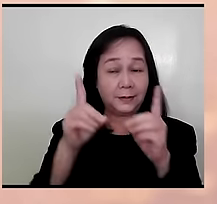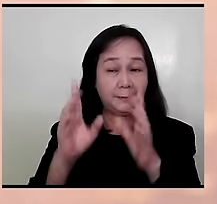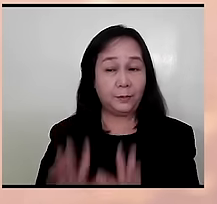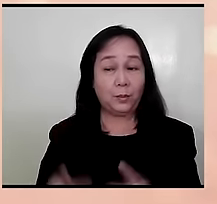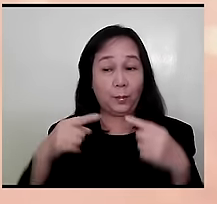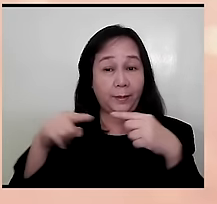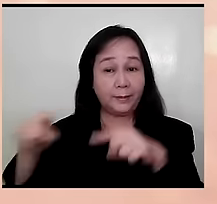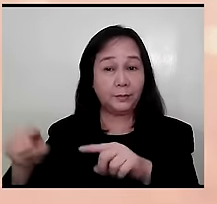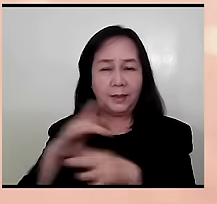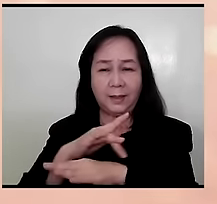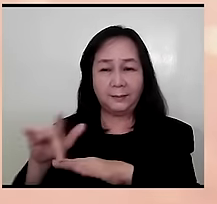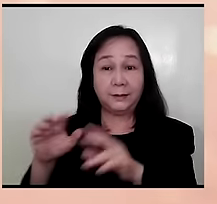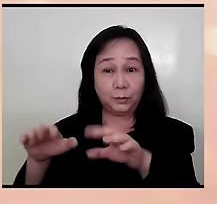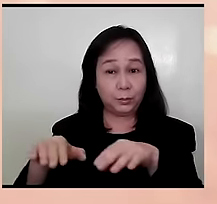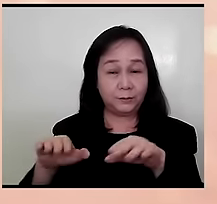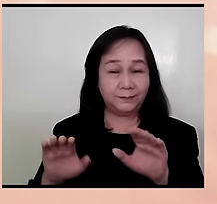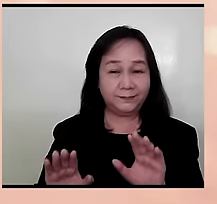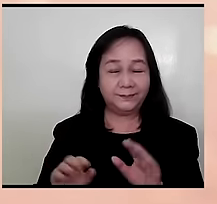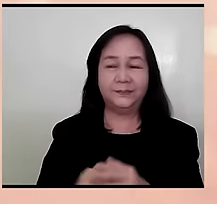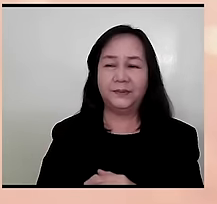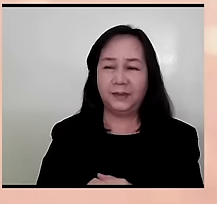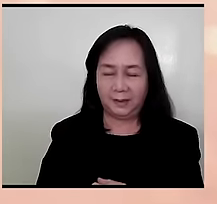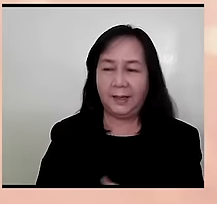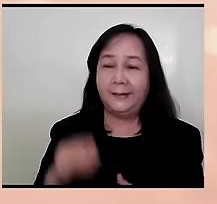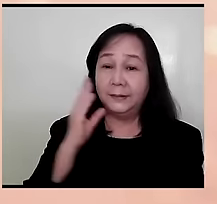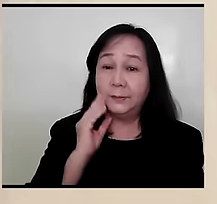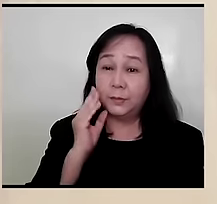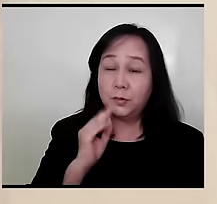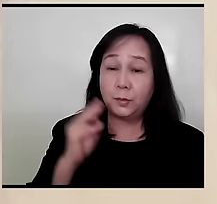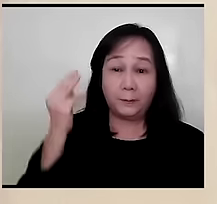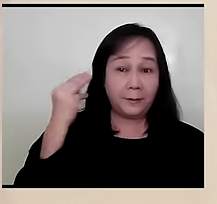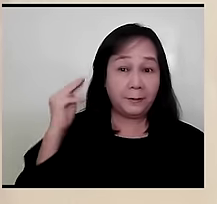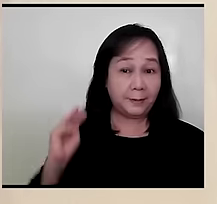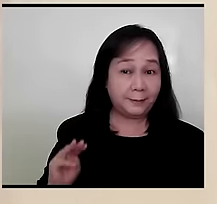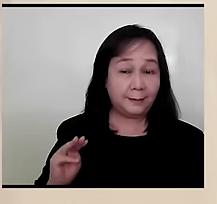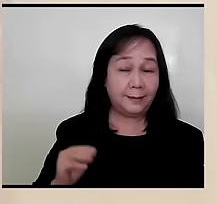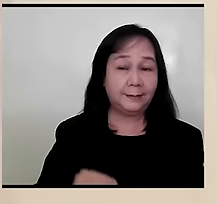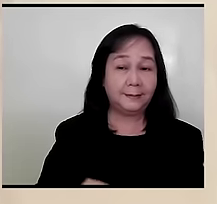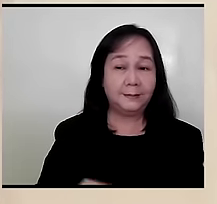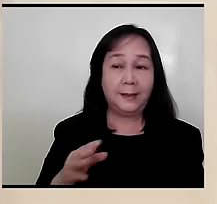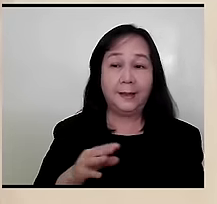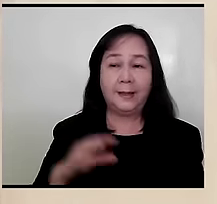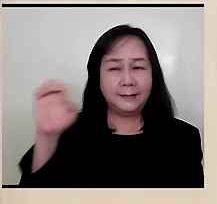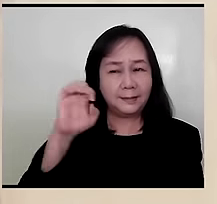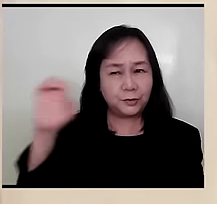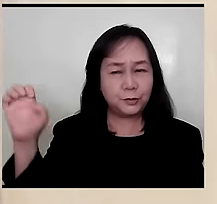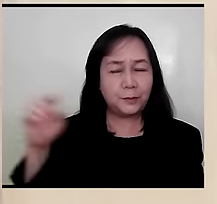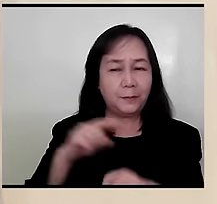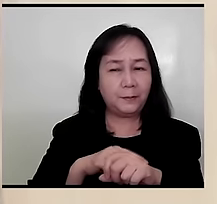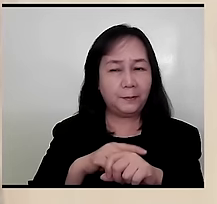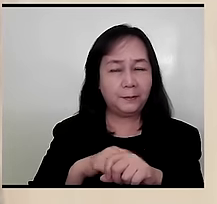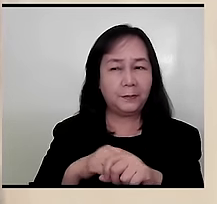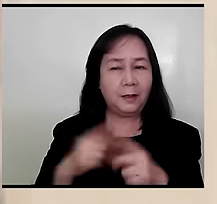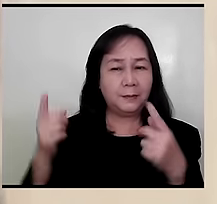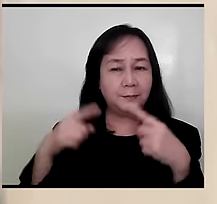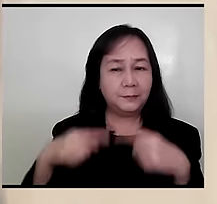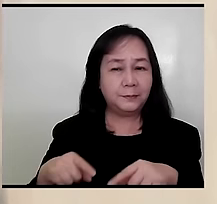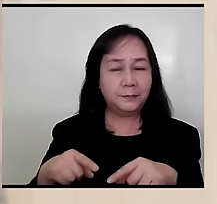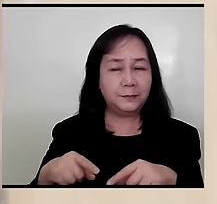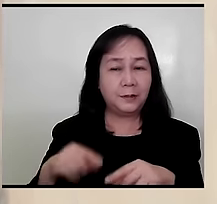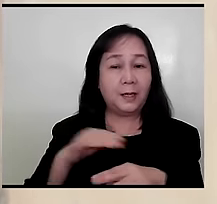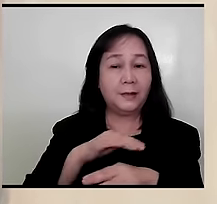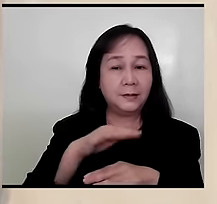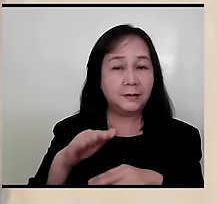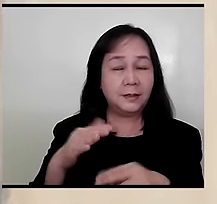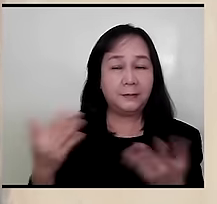tomb. In the experience of Mary of Magdala, an Easter moment comes in being sent by the risen